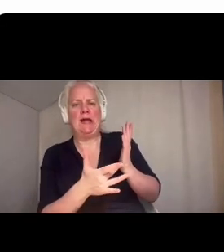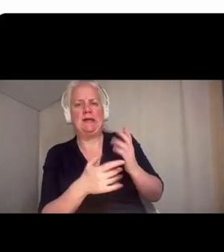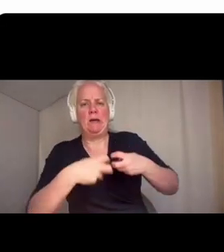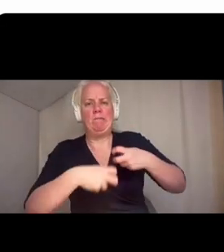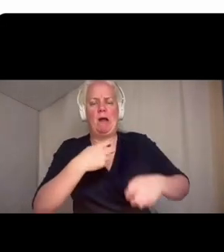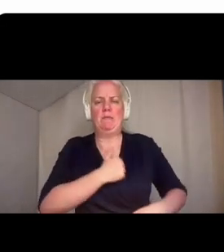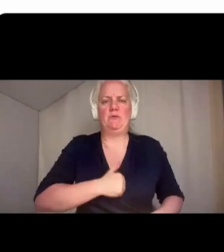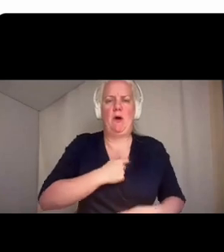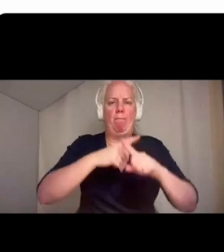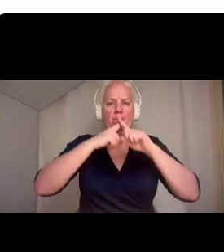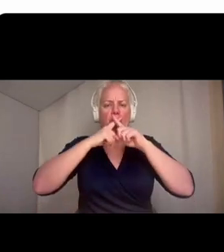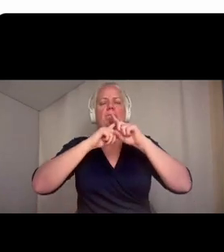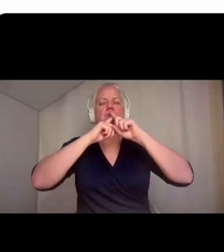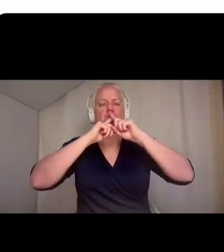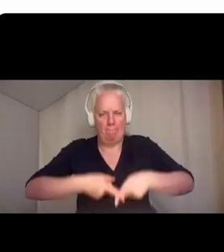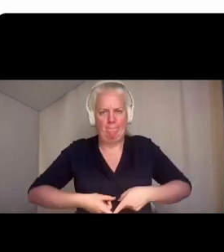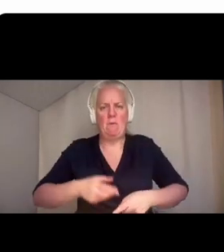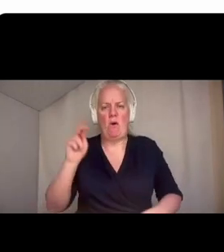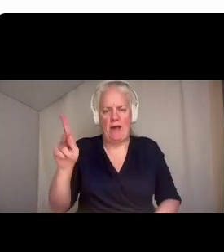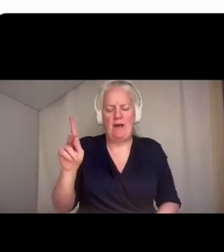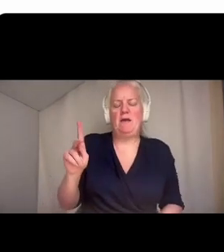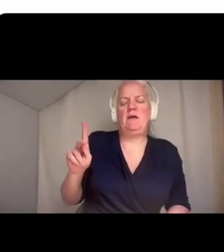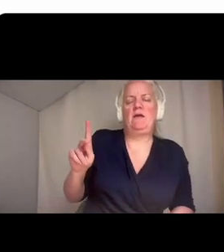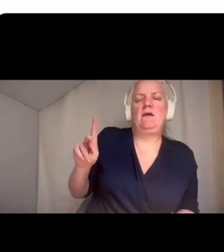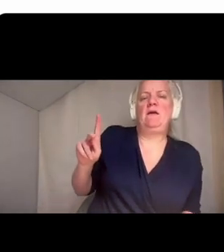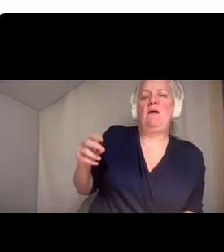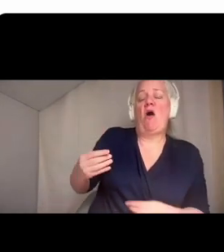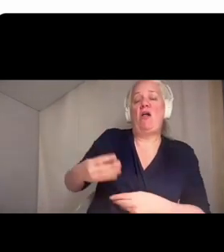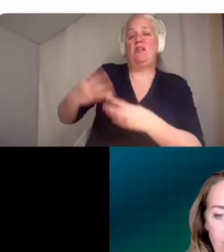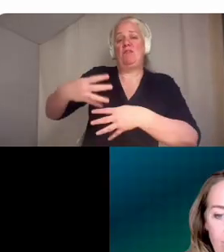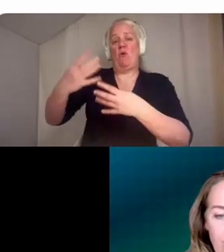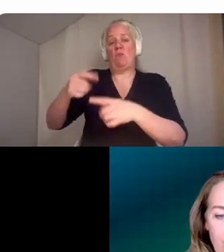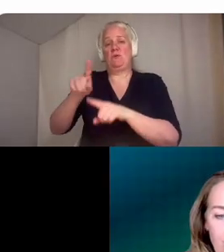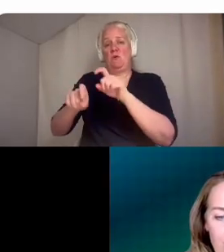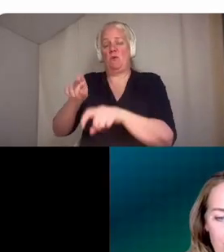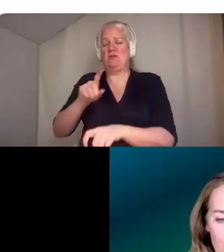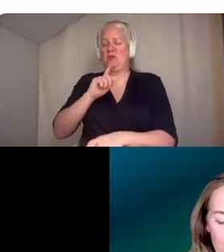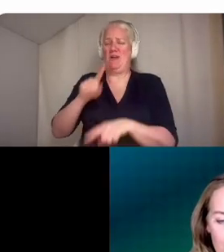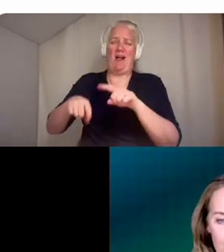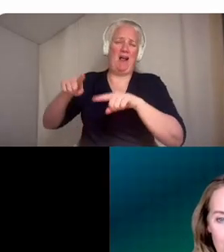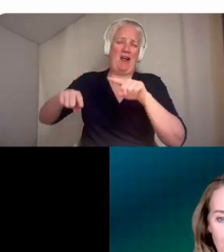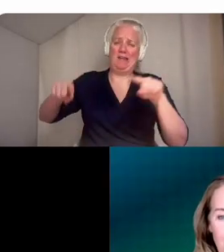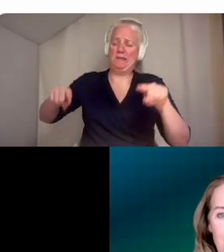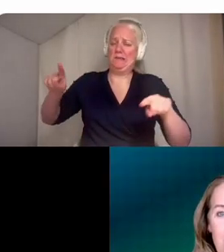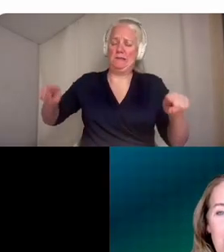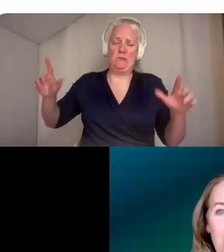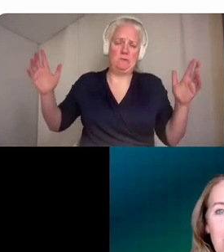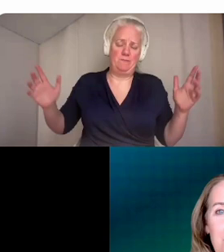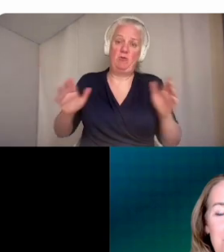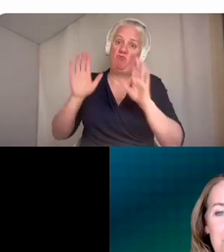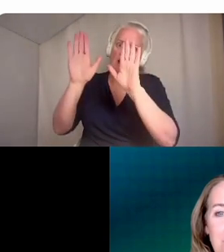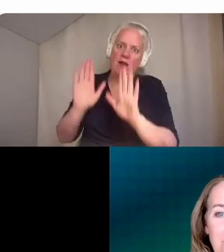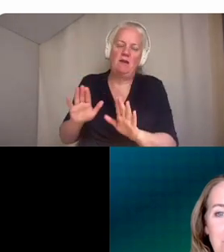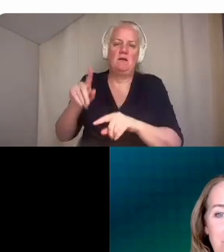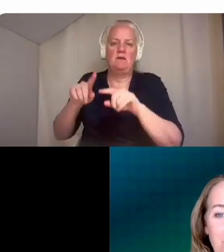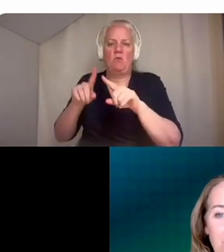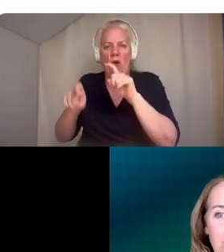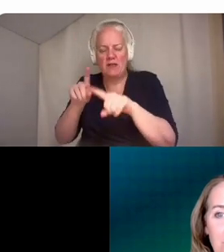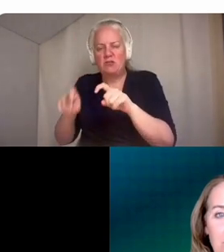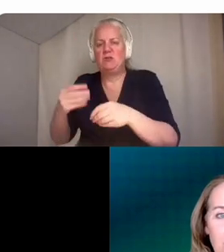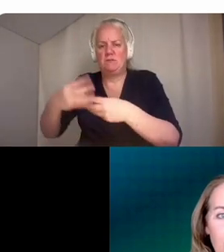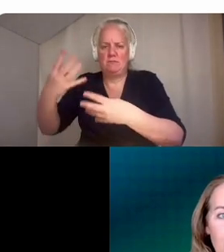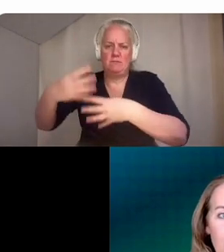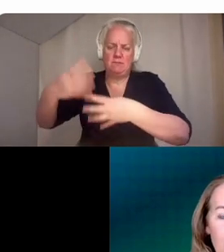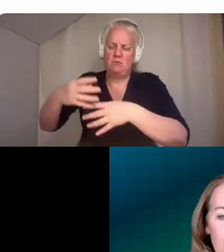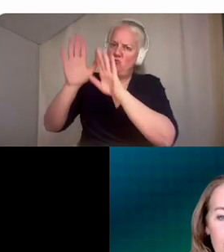today. The questions have been all over the map. I mean, they're wonderful questions. We've gotten so many